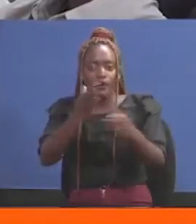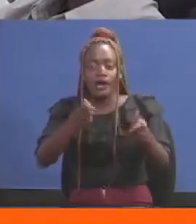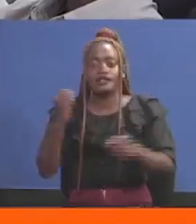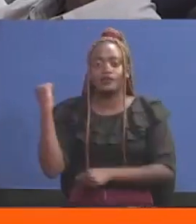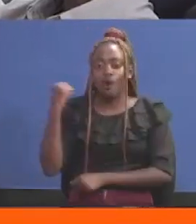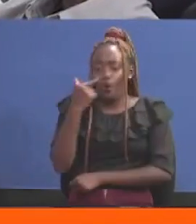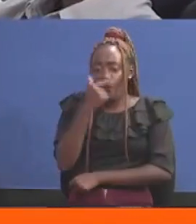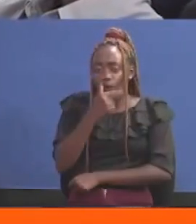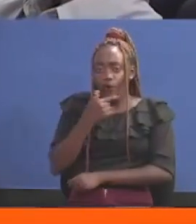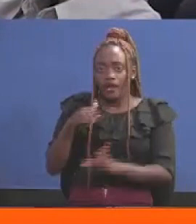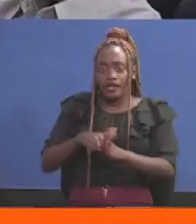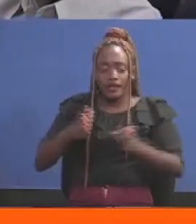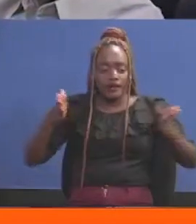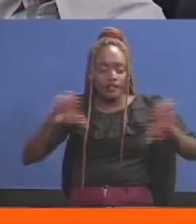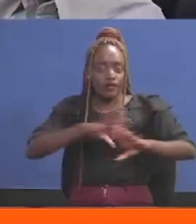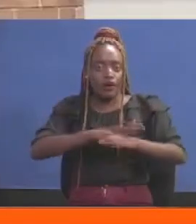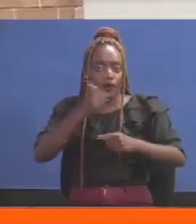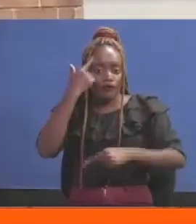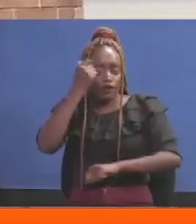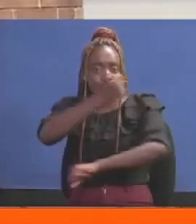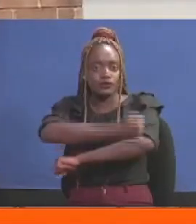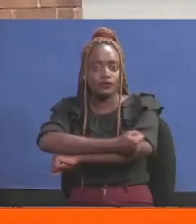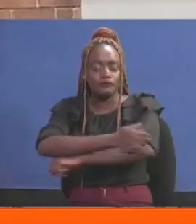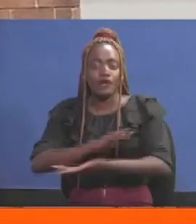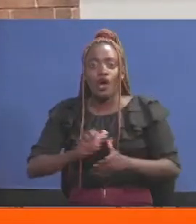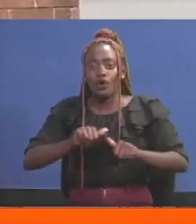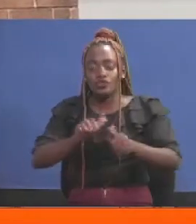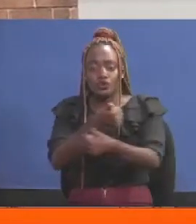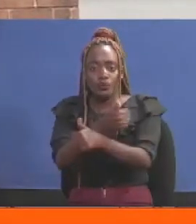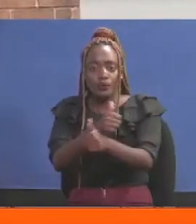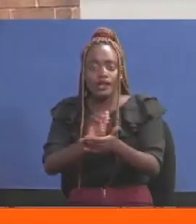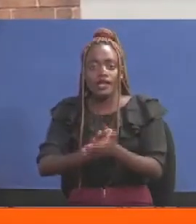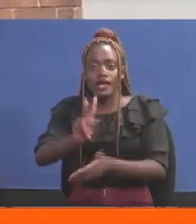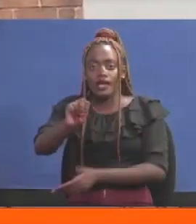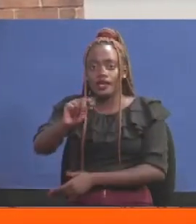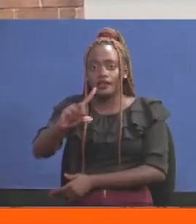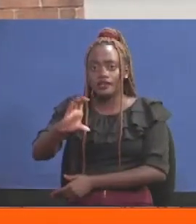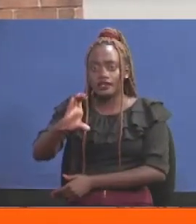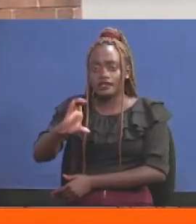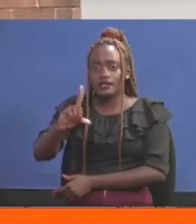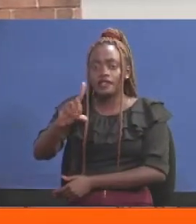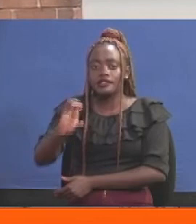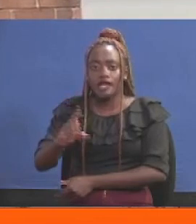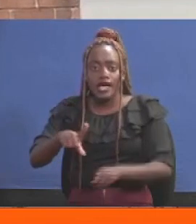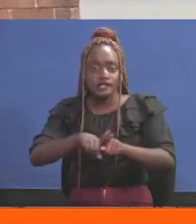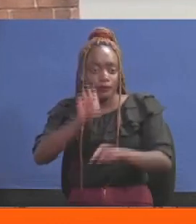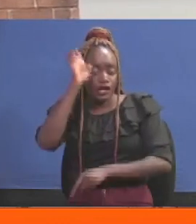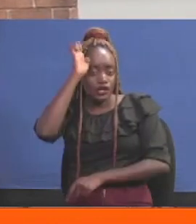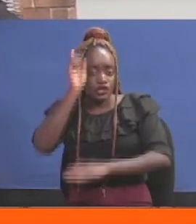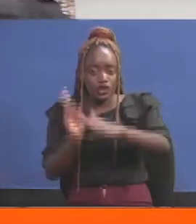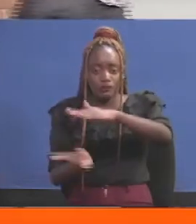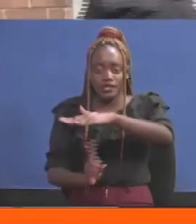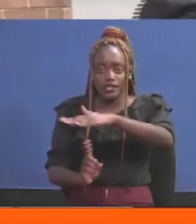wanasiasa wanaopinga upanuzi wa ardhi ya chuo. Tumeendelea vizuri na NLC na Minister of